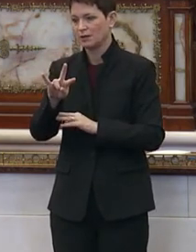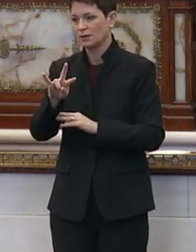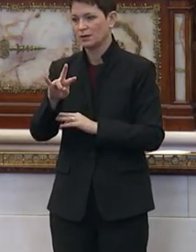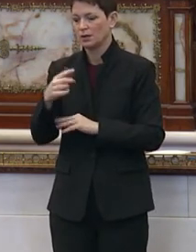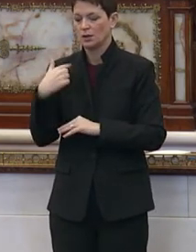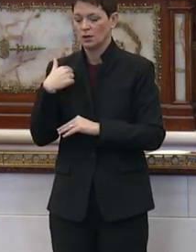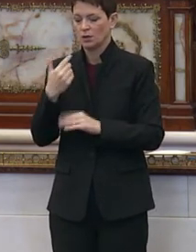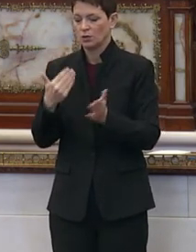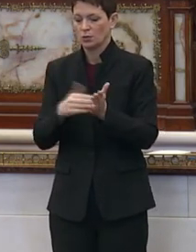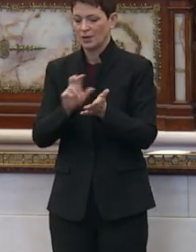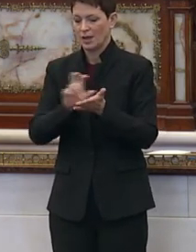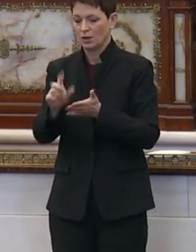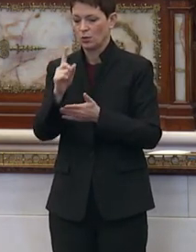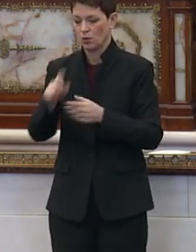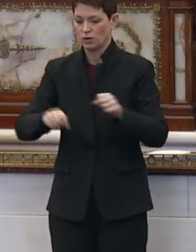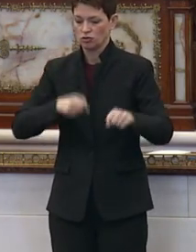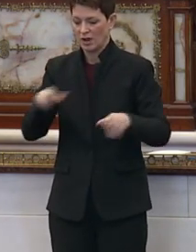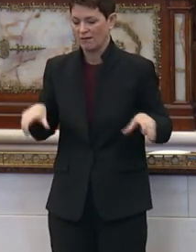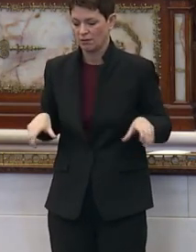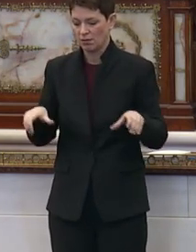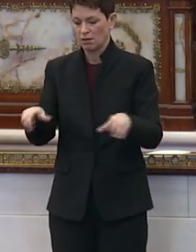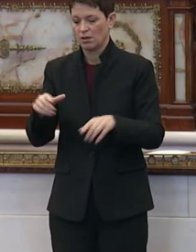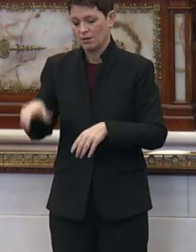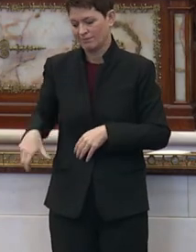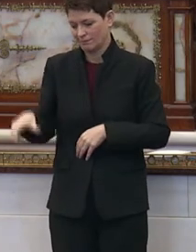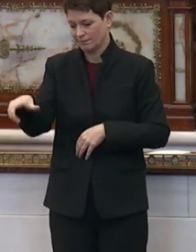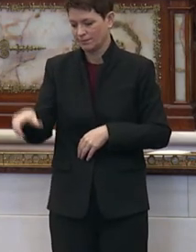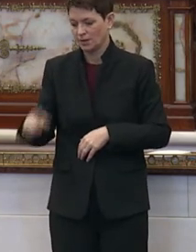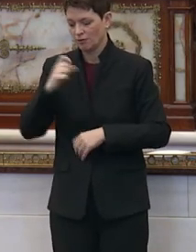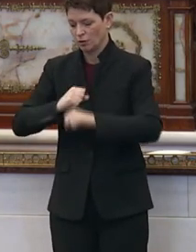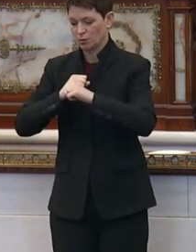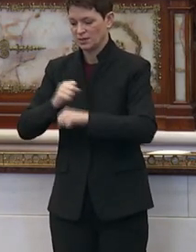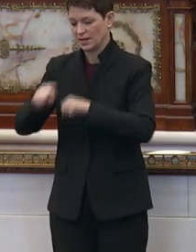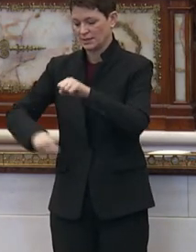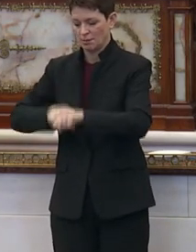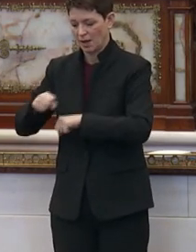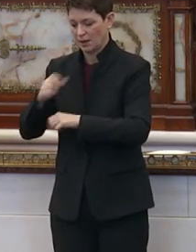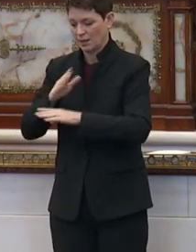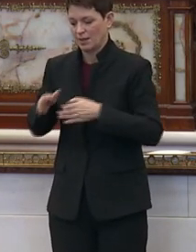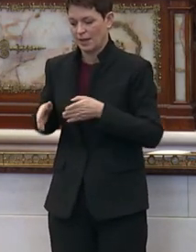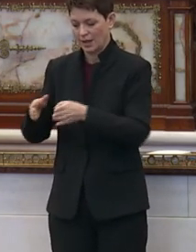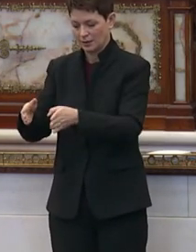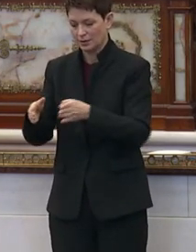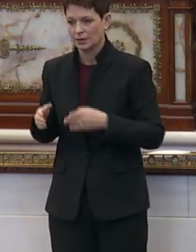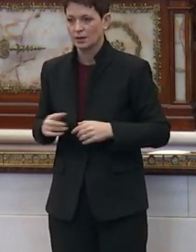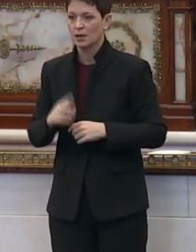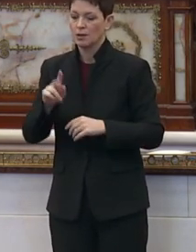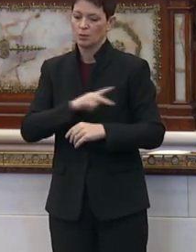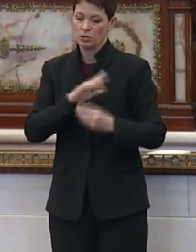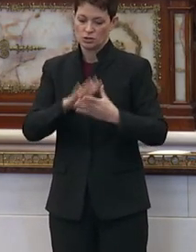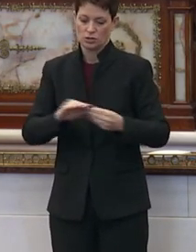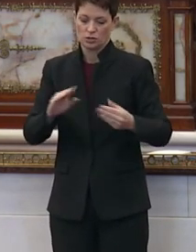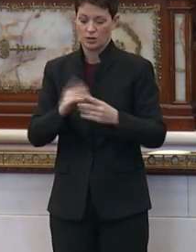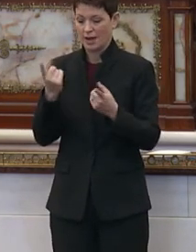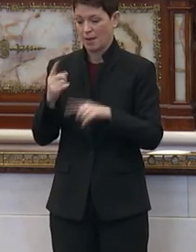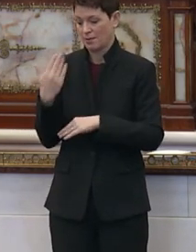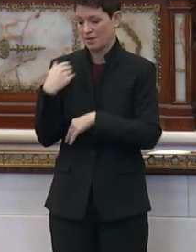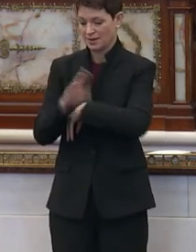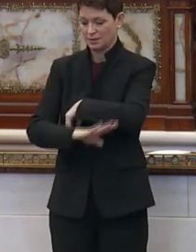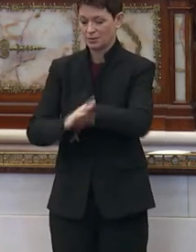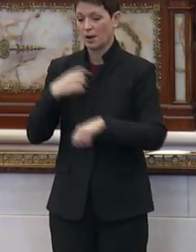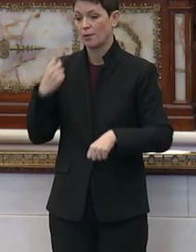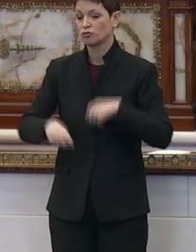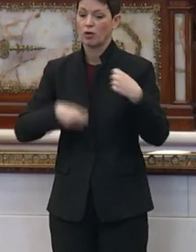reallocates one travel lane of Chestnut Street for use as a protected bike lane. I'd like to share a personal story from last September when I